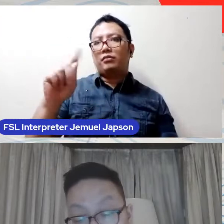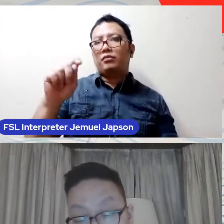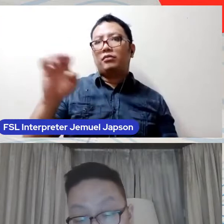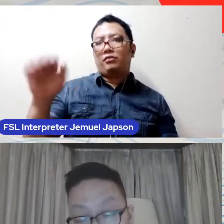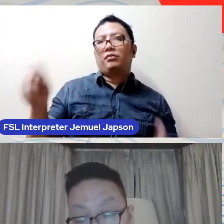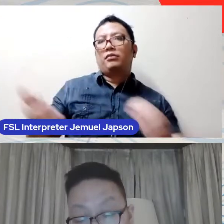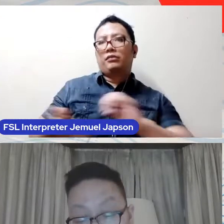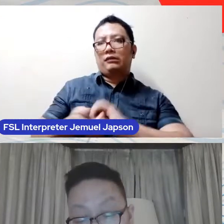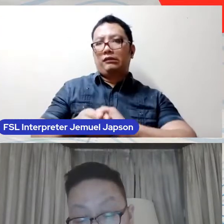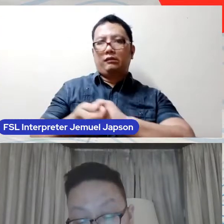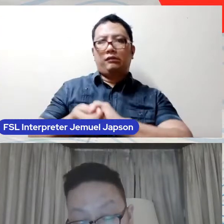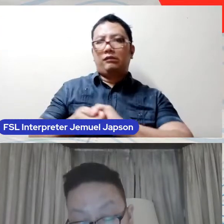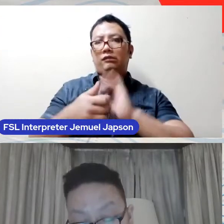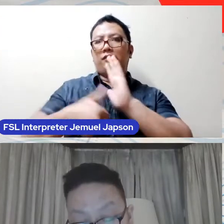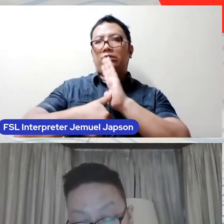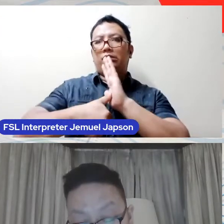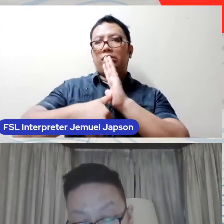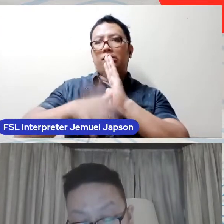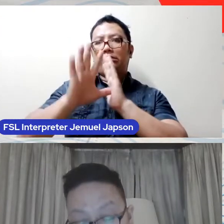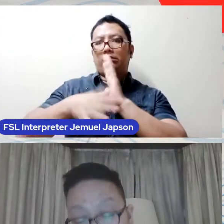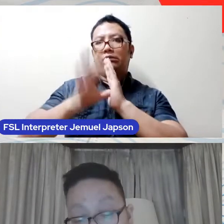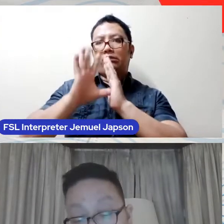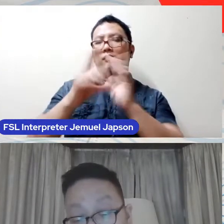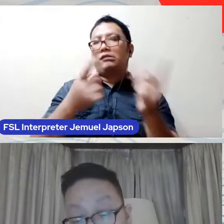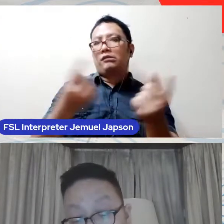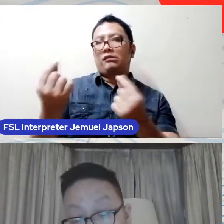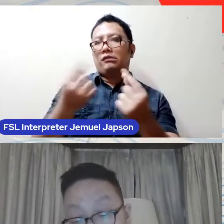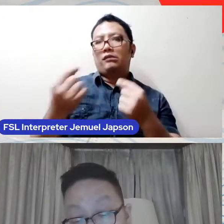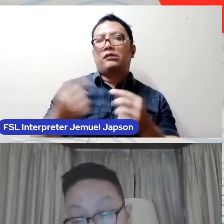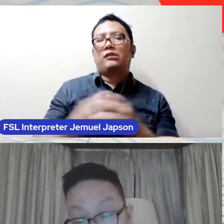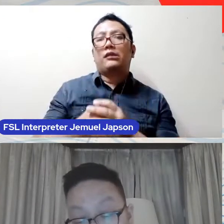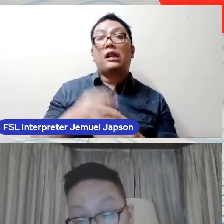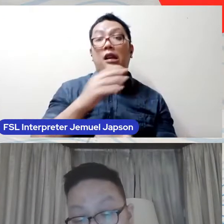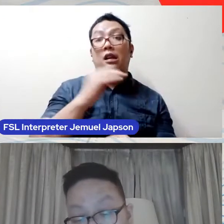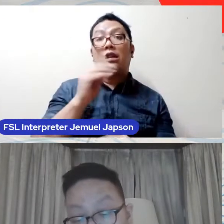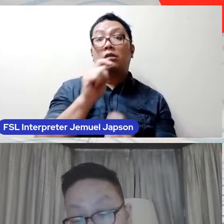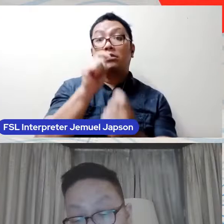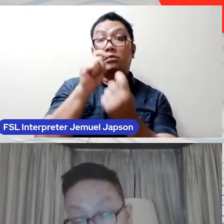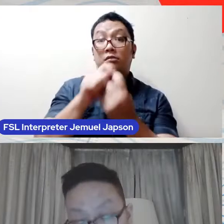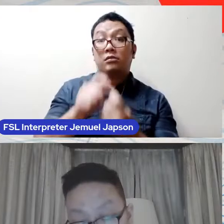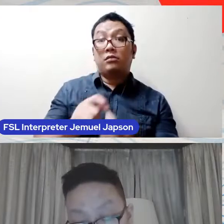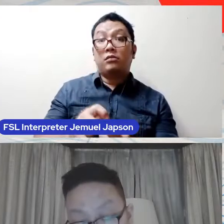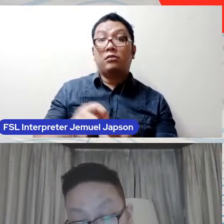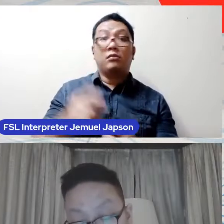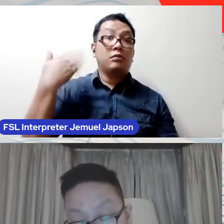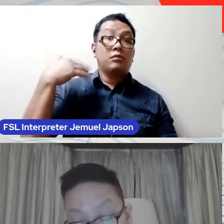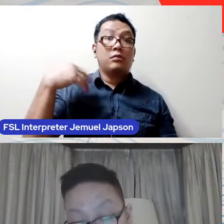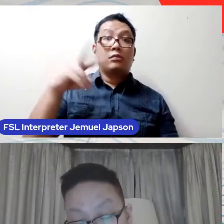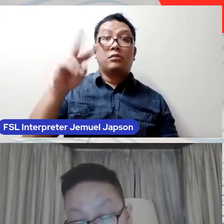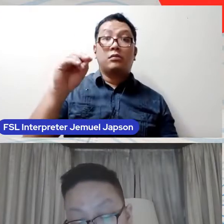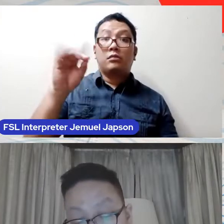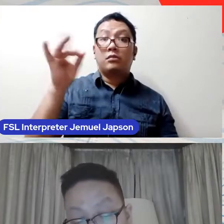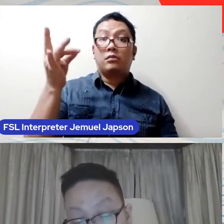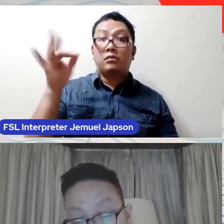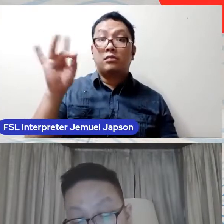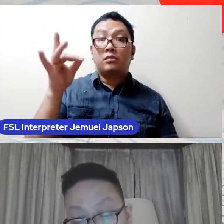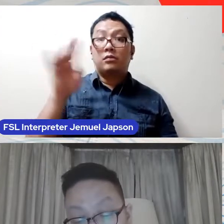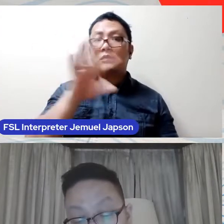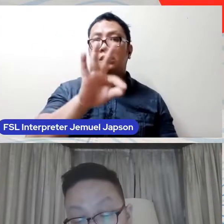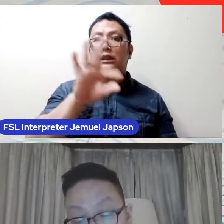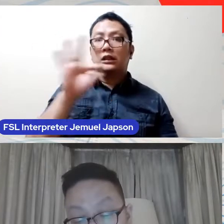COMELEC in conducting the Random Manual Audit. And ang accuracy rate ng 2019, if I'm not mistaken, it's